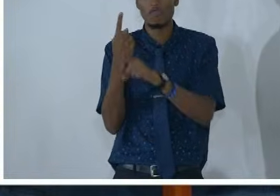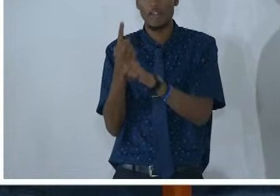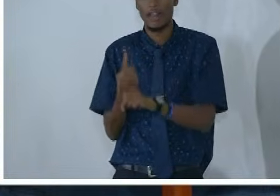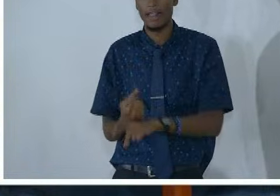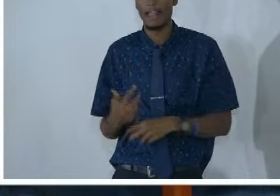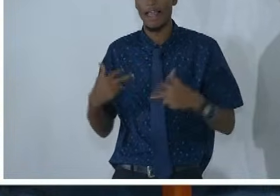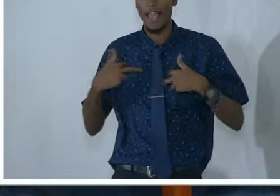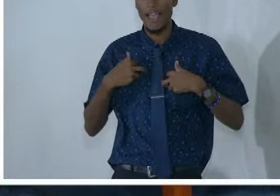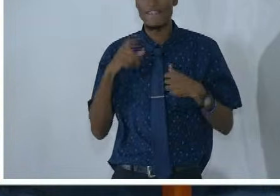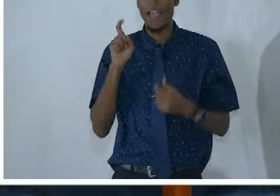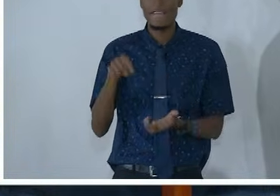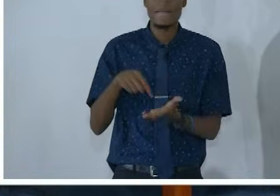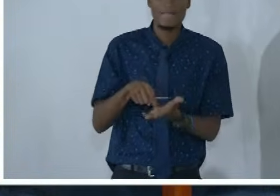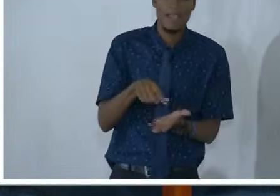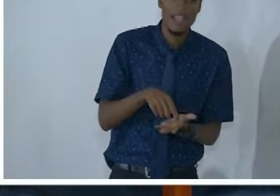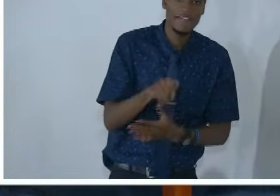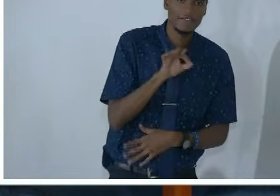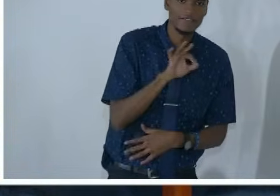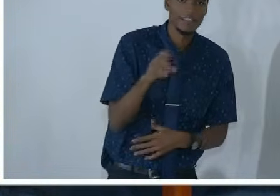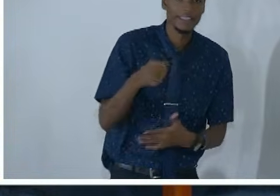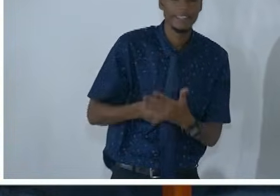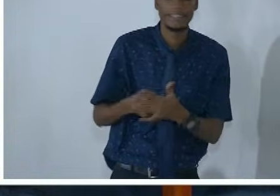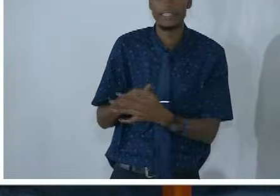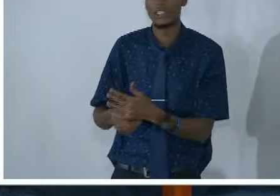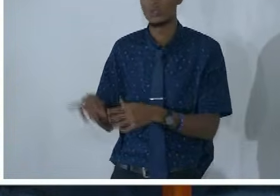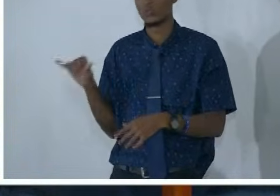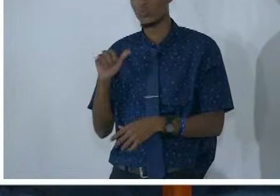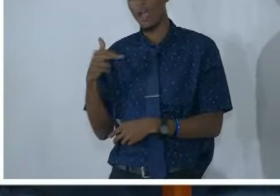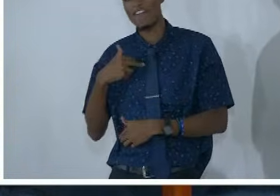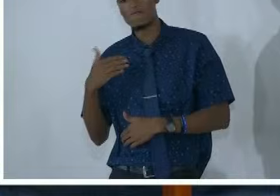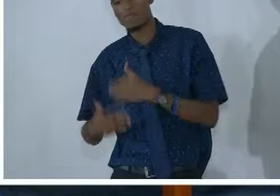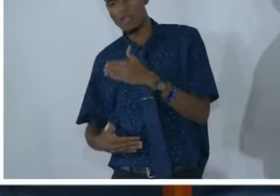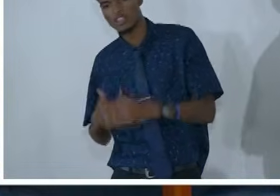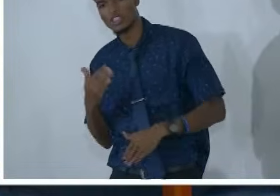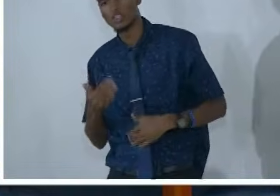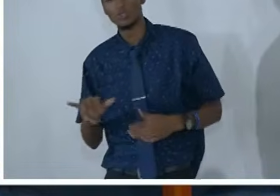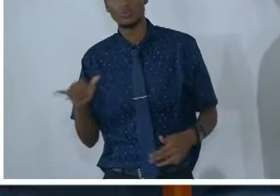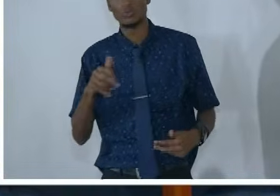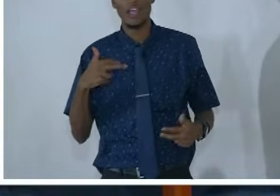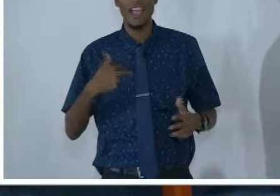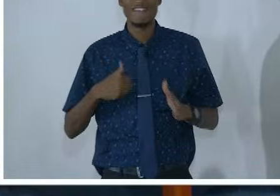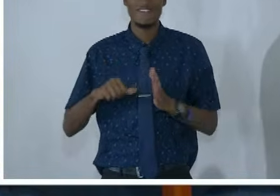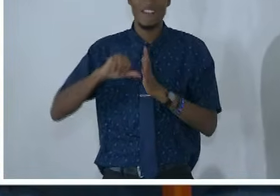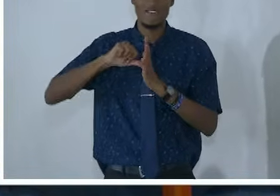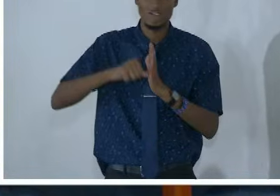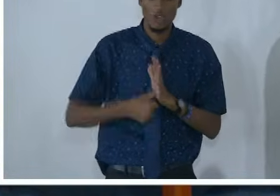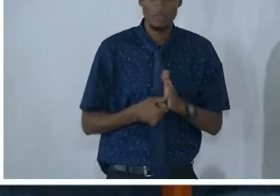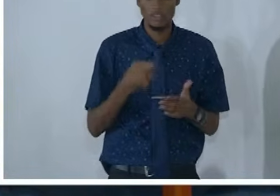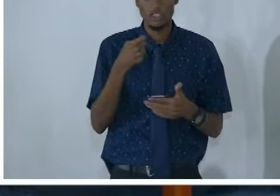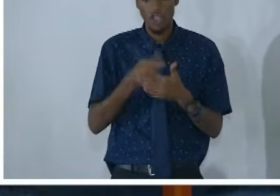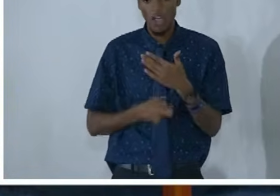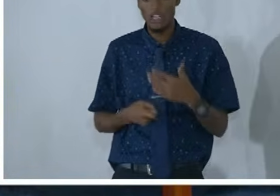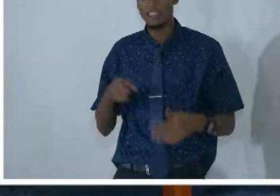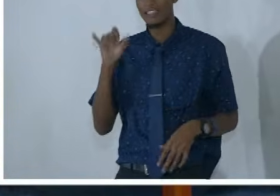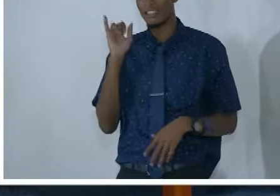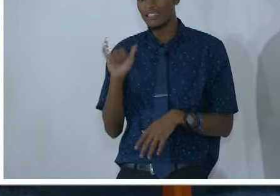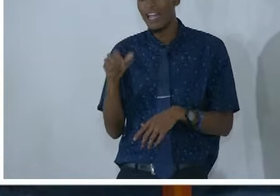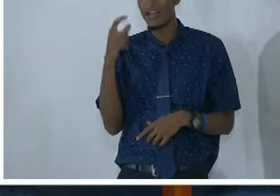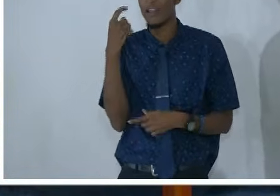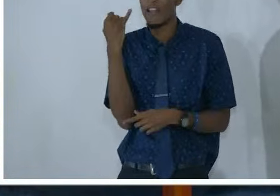that have to be paid, there are processes that have to be complied with, there are enforcement costs if it's going to make any kind of sense, and so